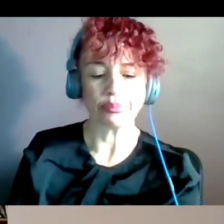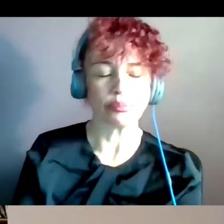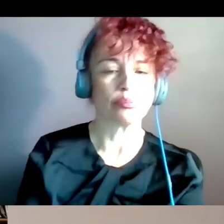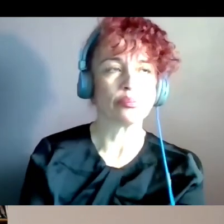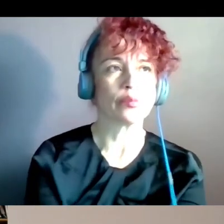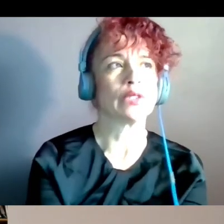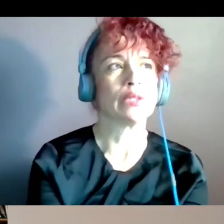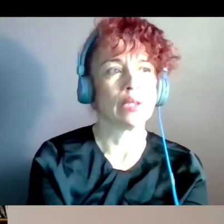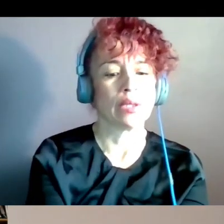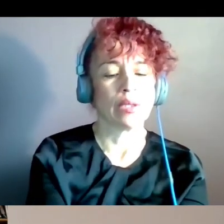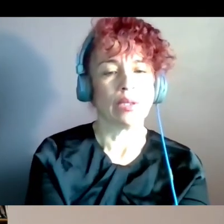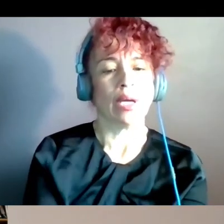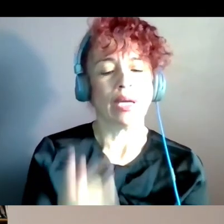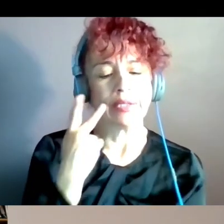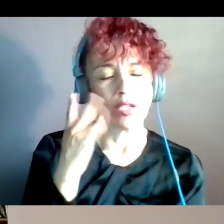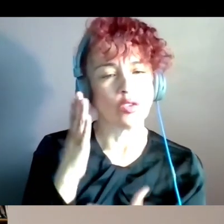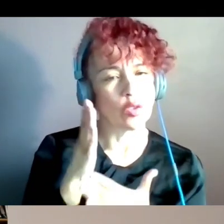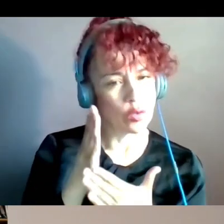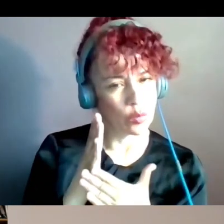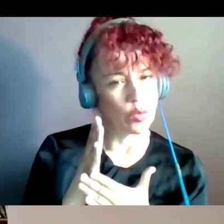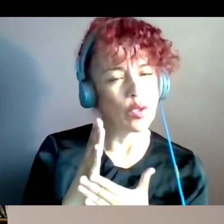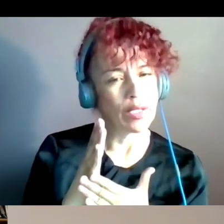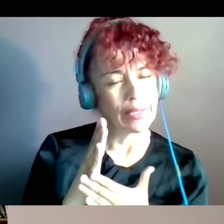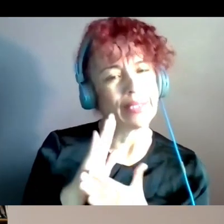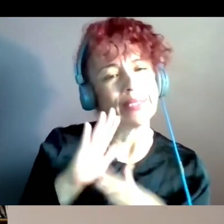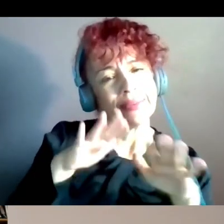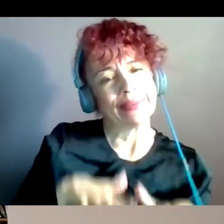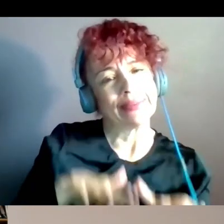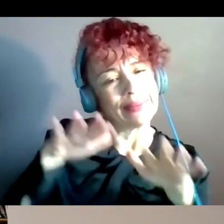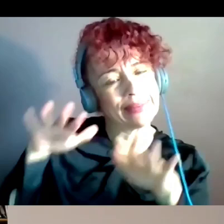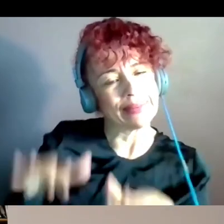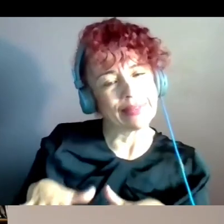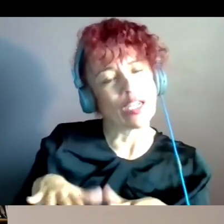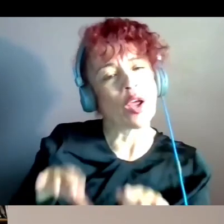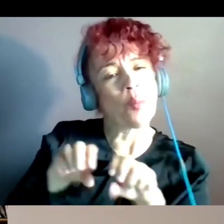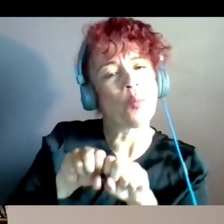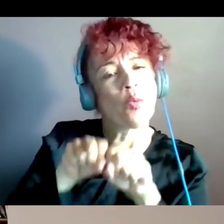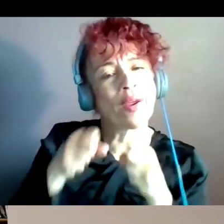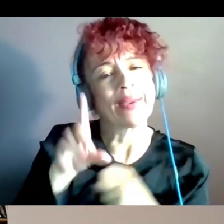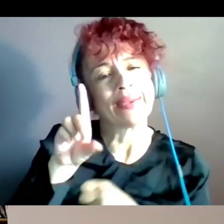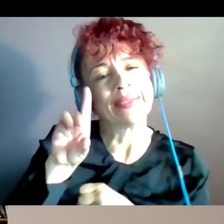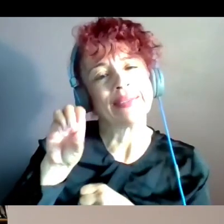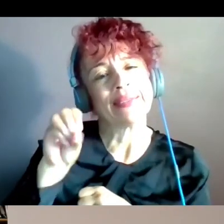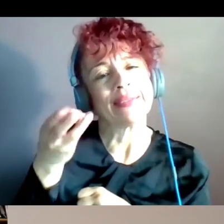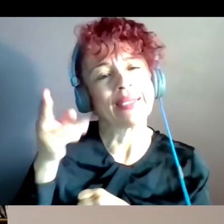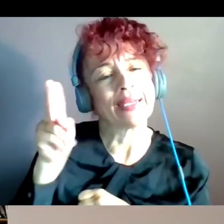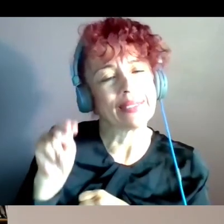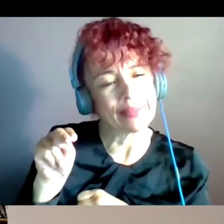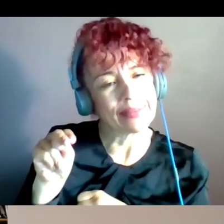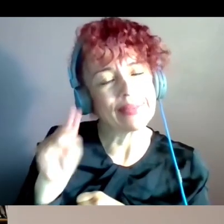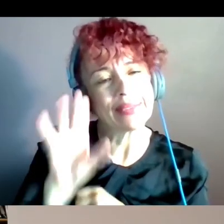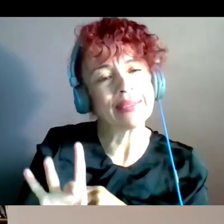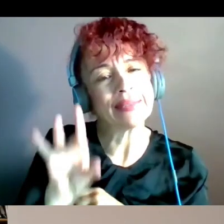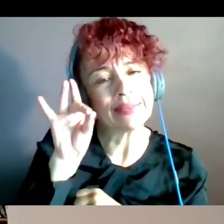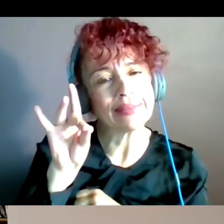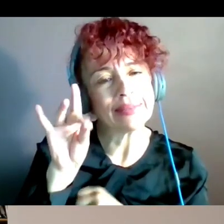And I had kind of stalled after those events had settled down, helping him break things down. And I picked up this